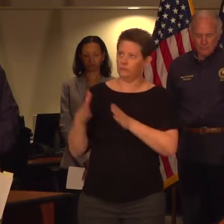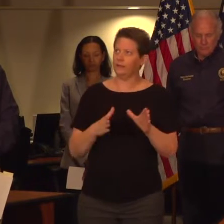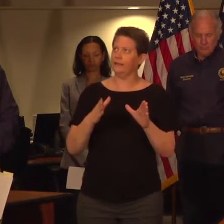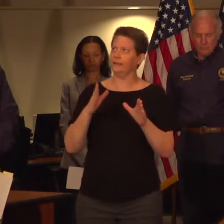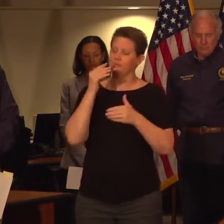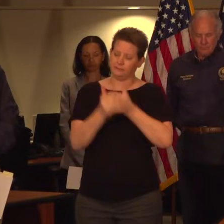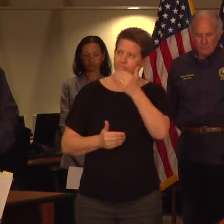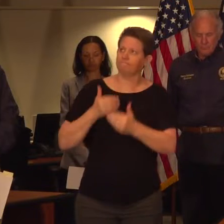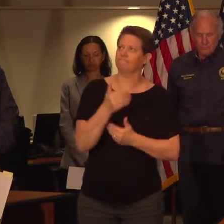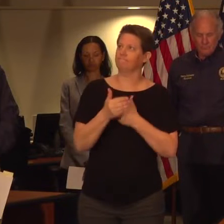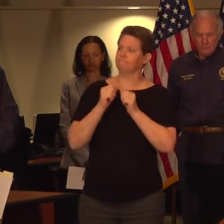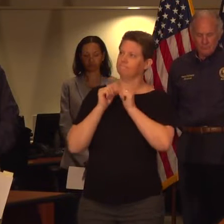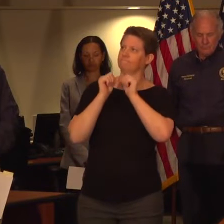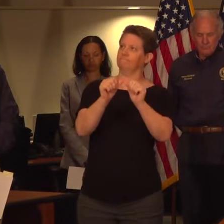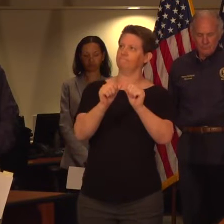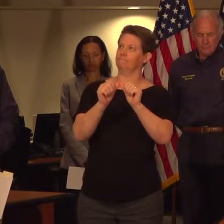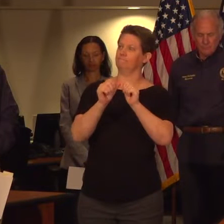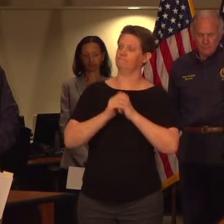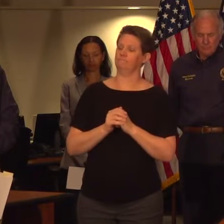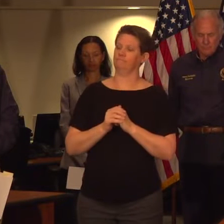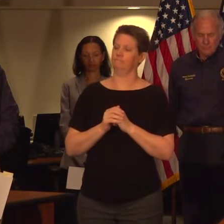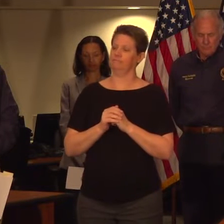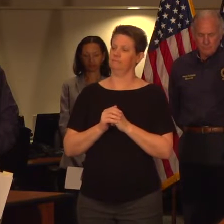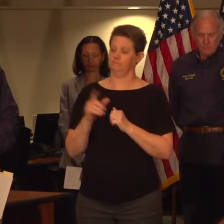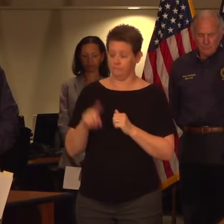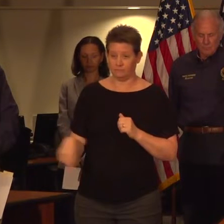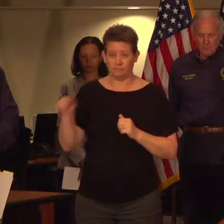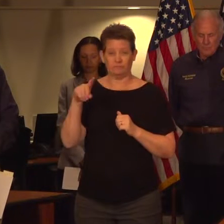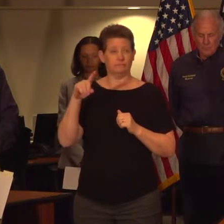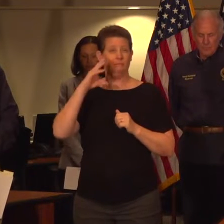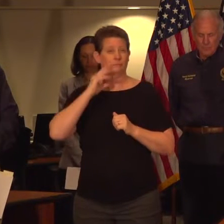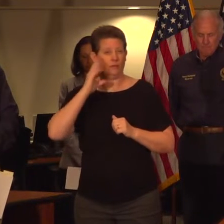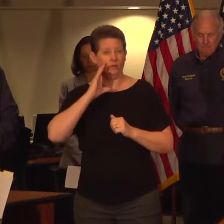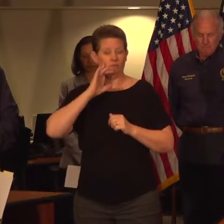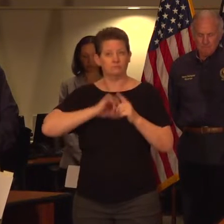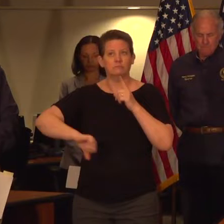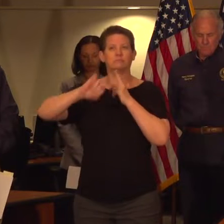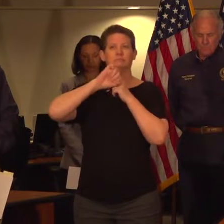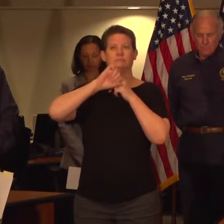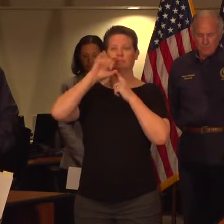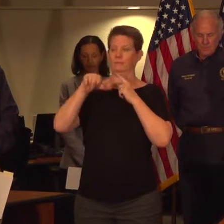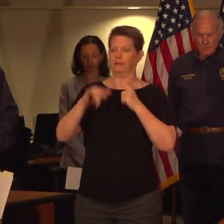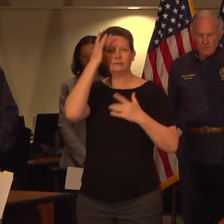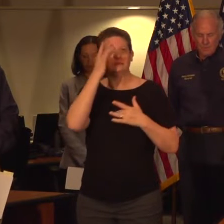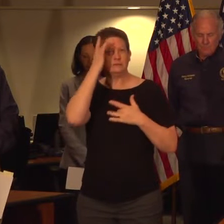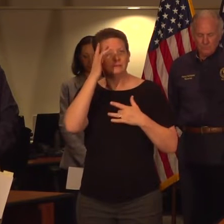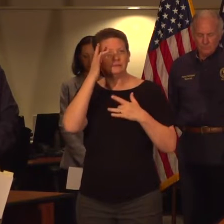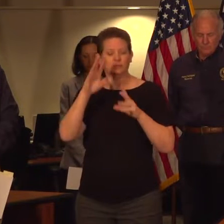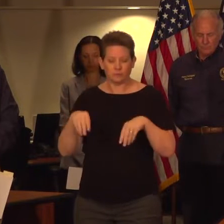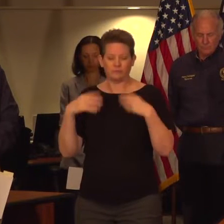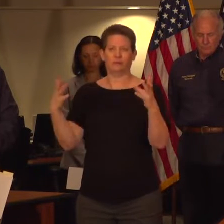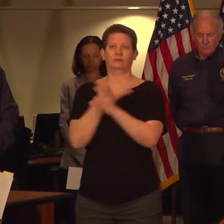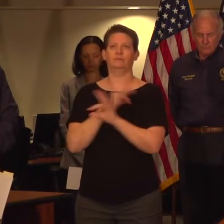on, allow those that have been affected by this hidden disease to be delivered and set free, and their